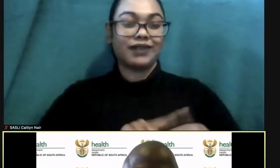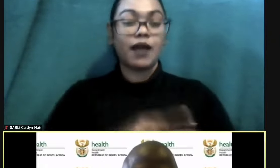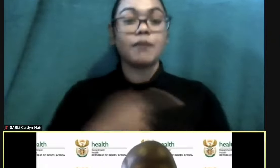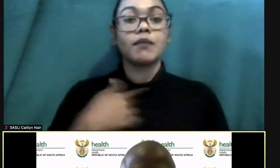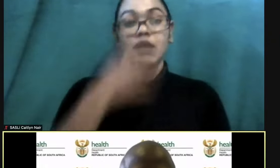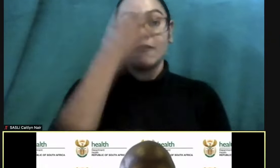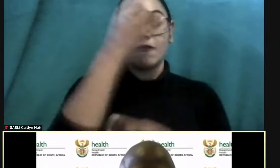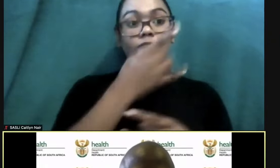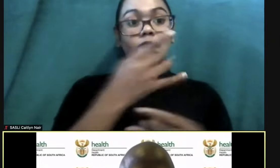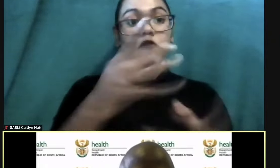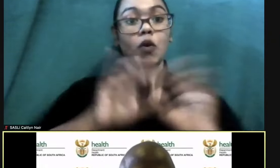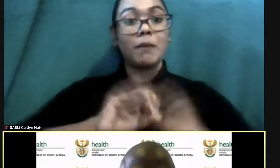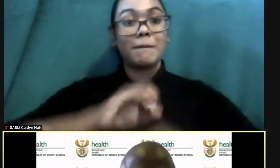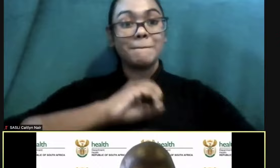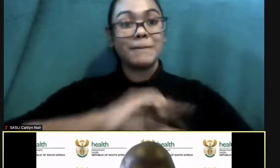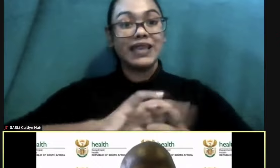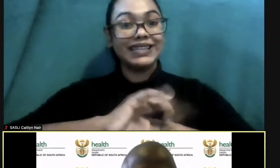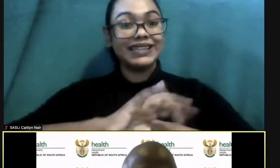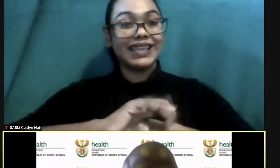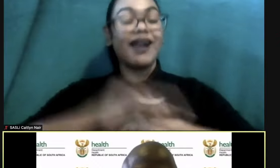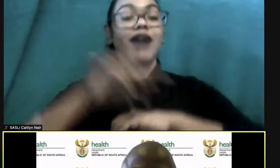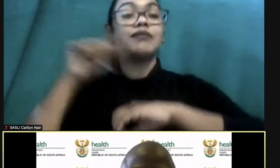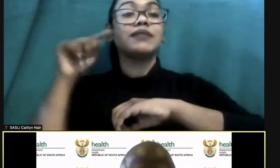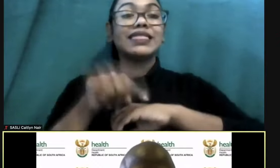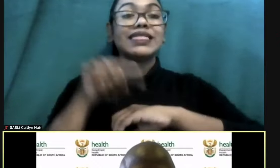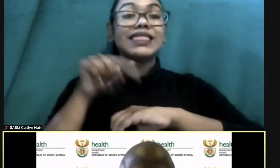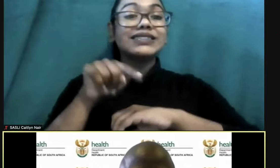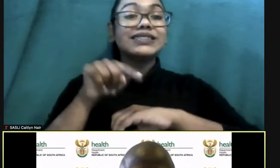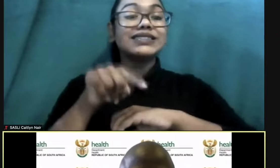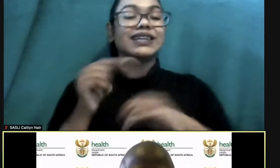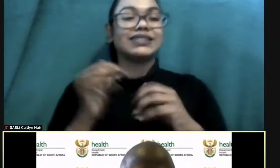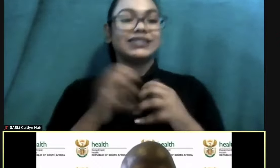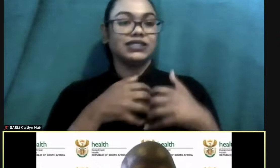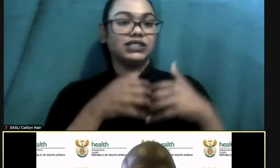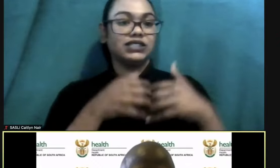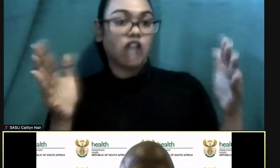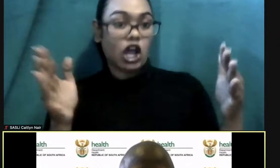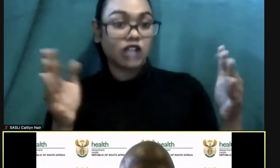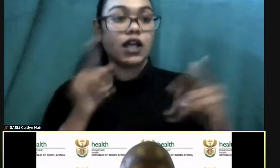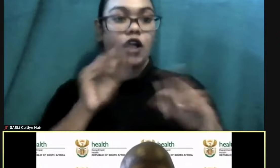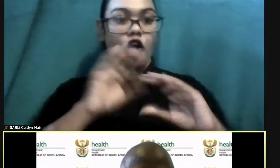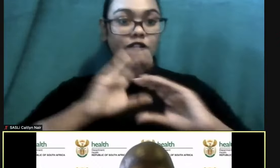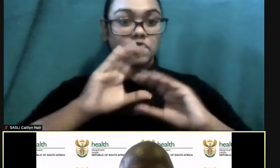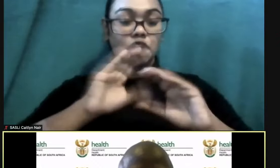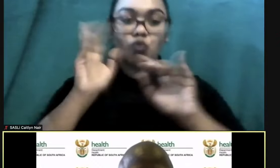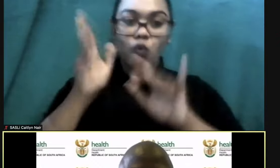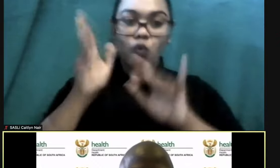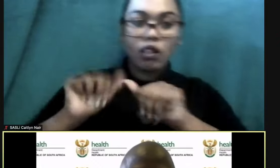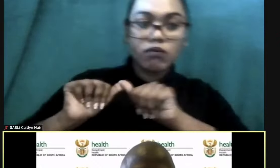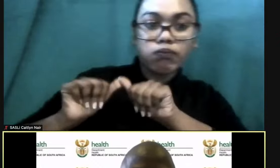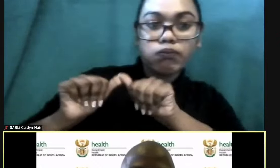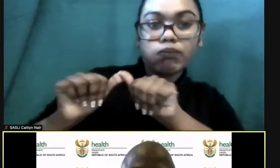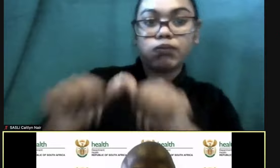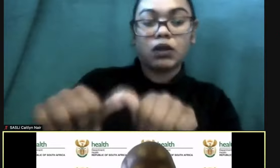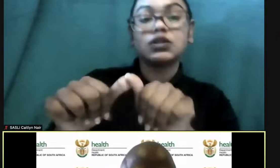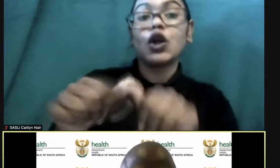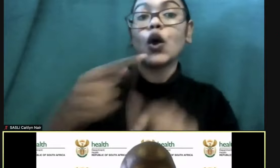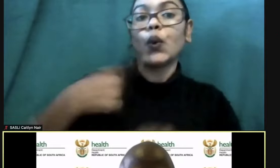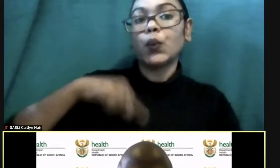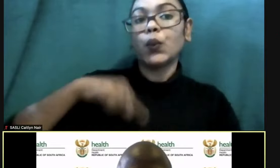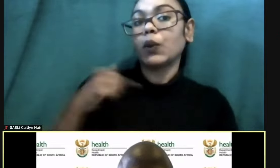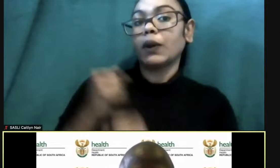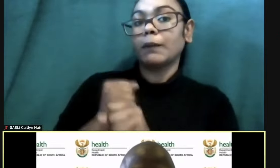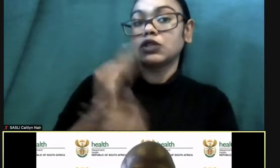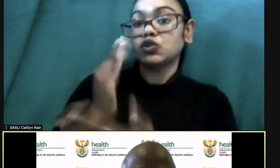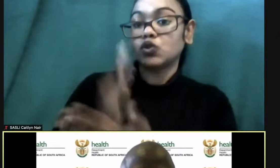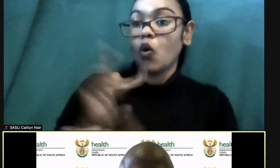indeed, as the minister said, this is the beginning. The conversation will continue even beyond this media briefing, and we'll try to avail all our scientists, the